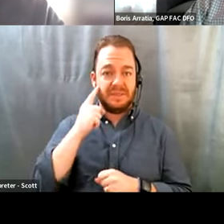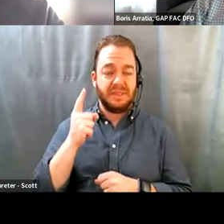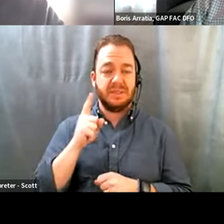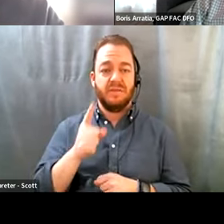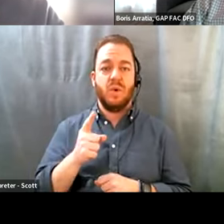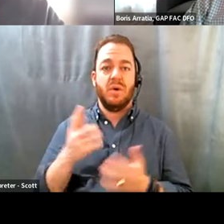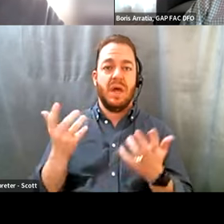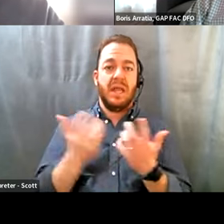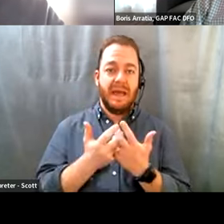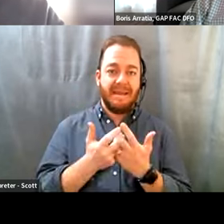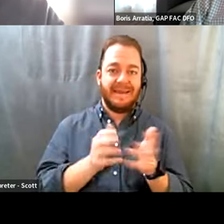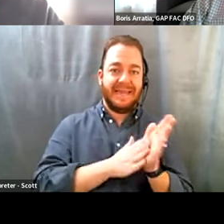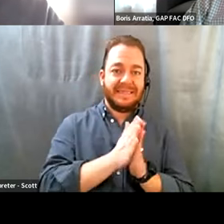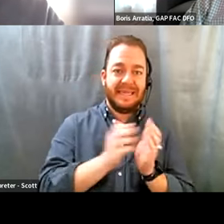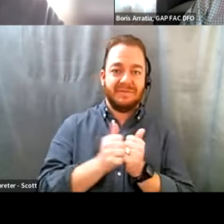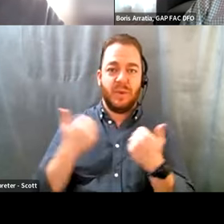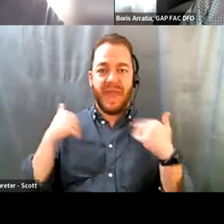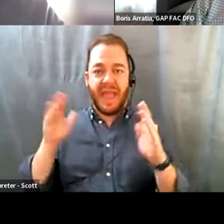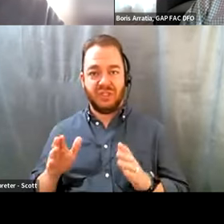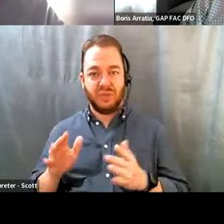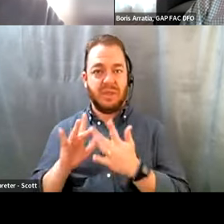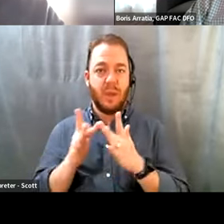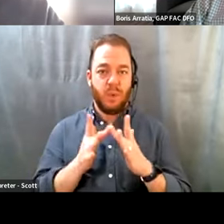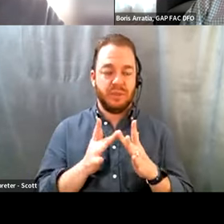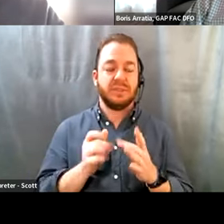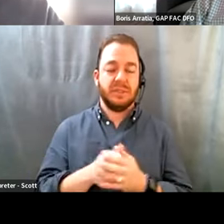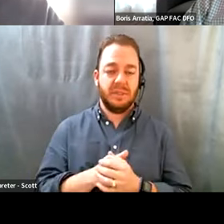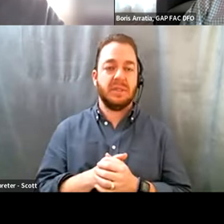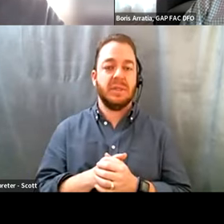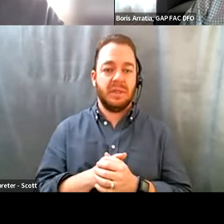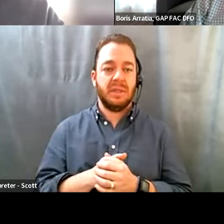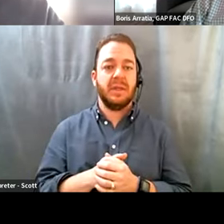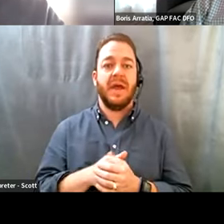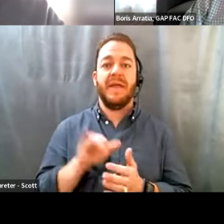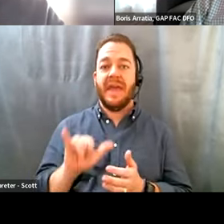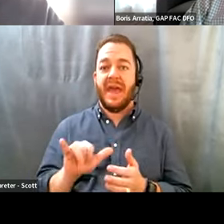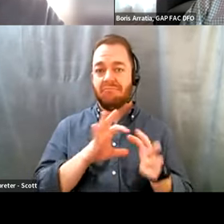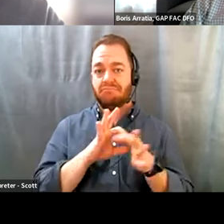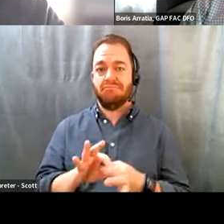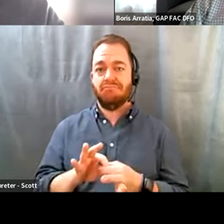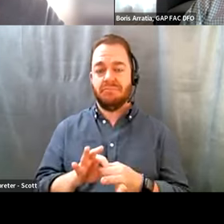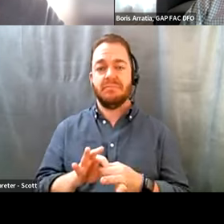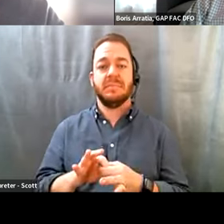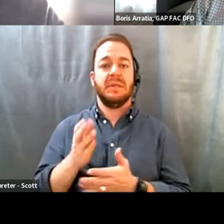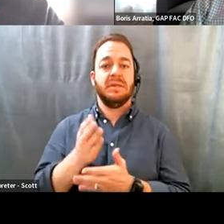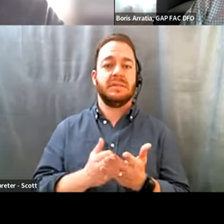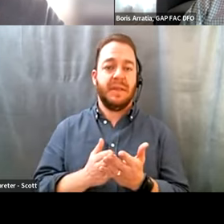to align the incentives with the angel networks to want to do that. And then that might go back and then to speak to some